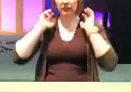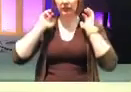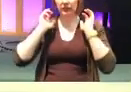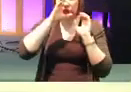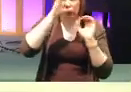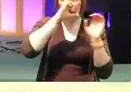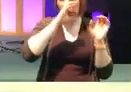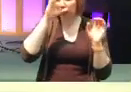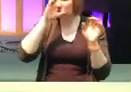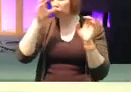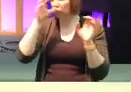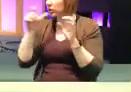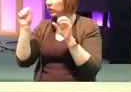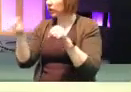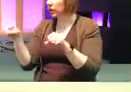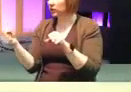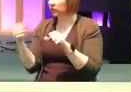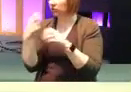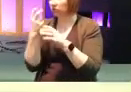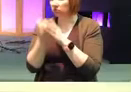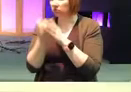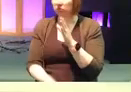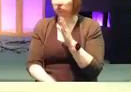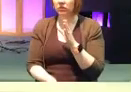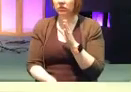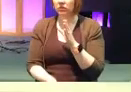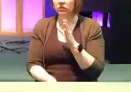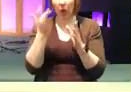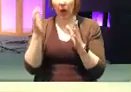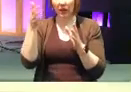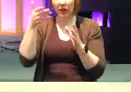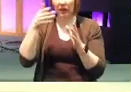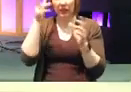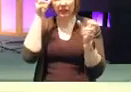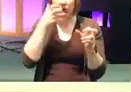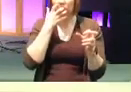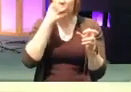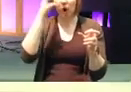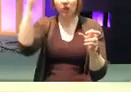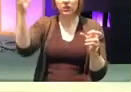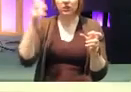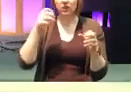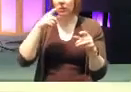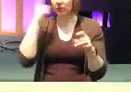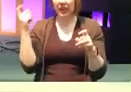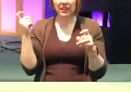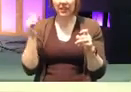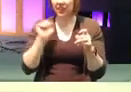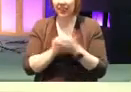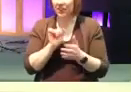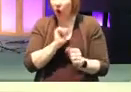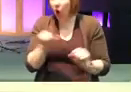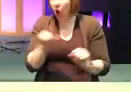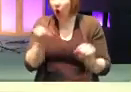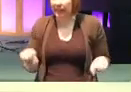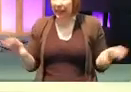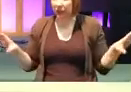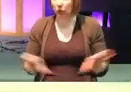seeking whom he may devour. You know why he roars? Because that's all he can do.